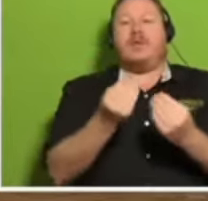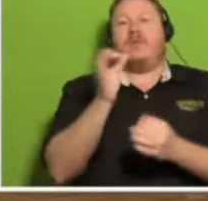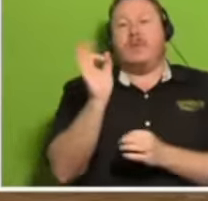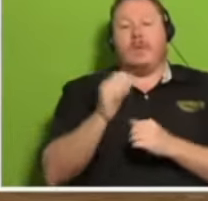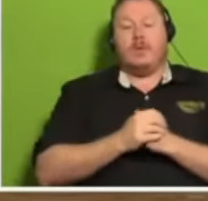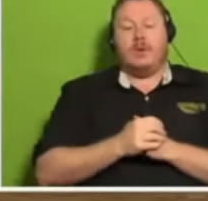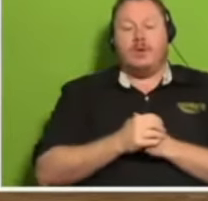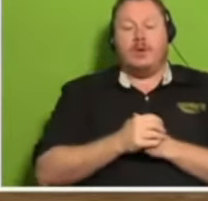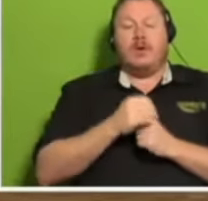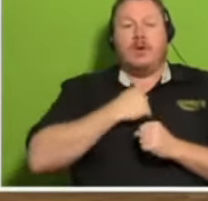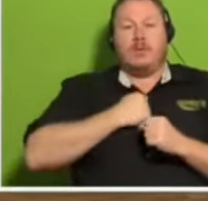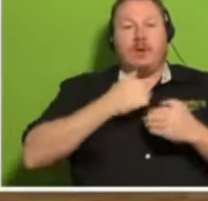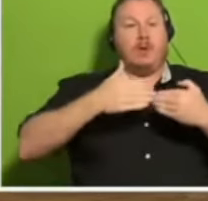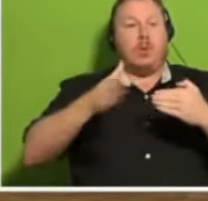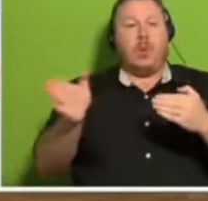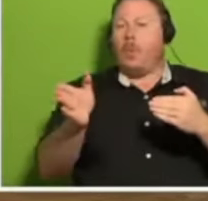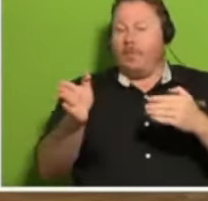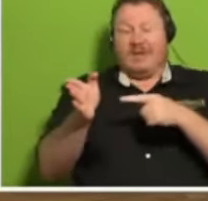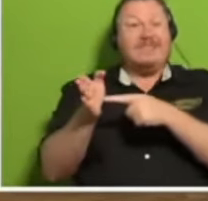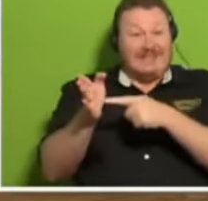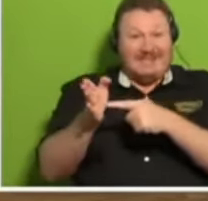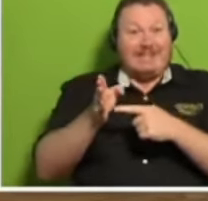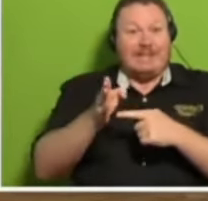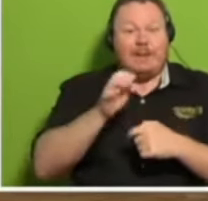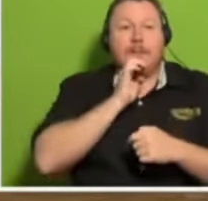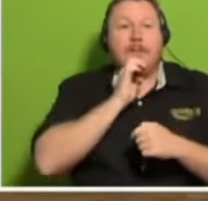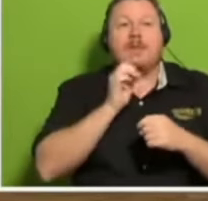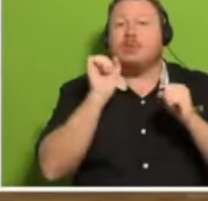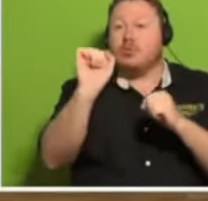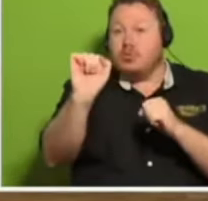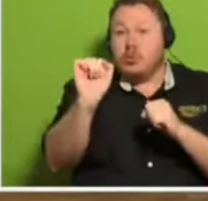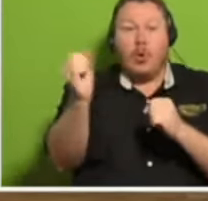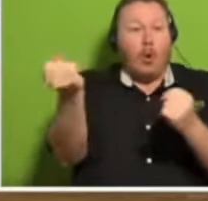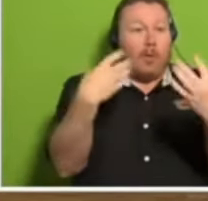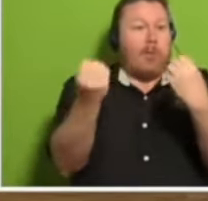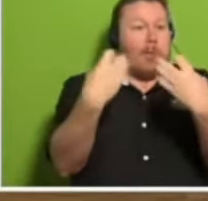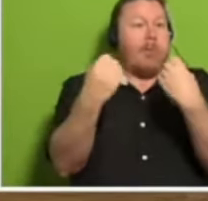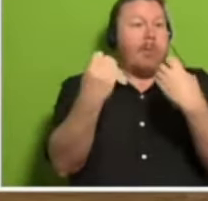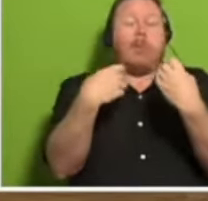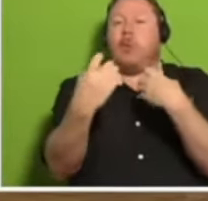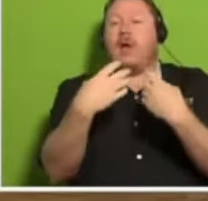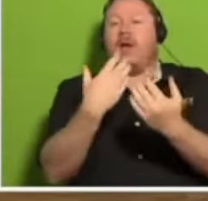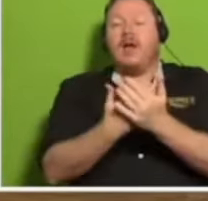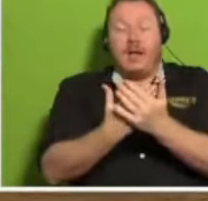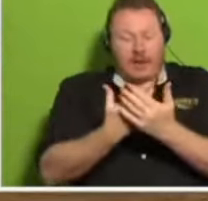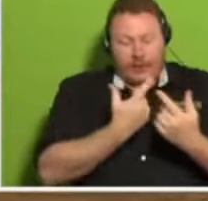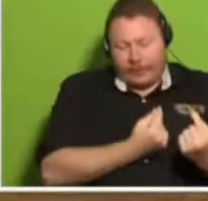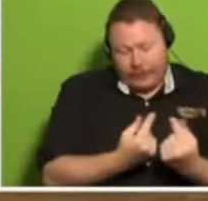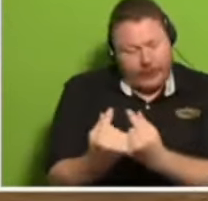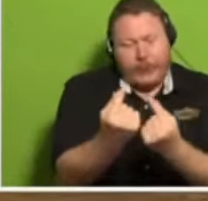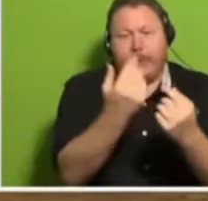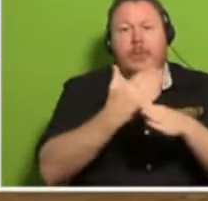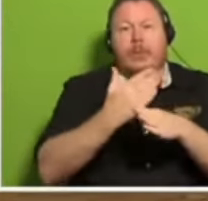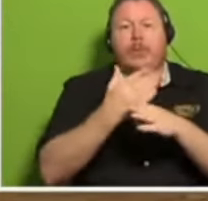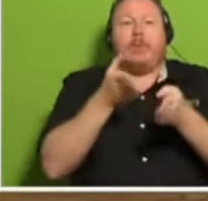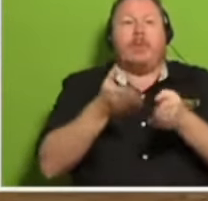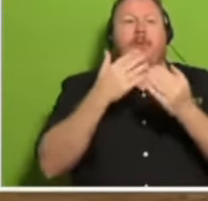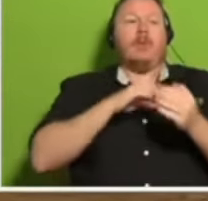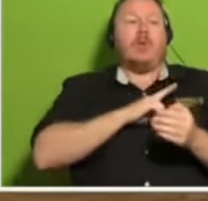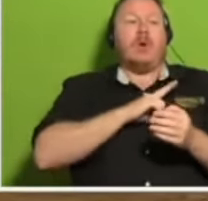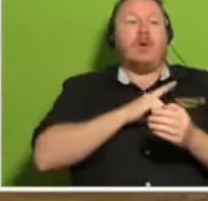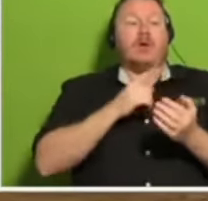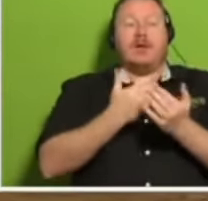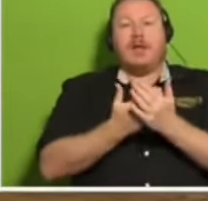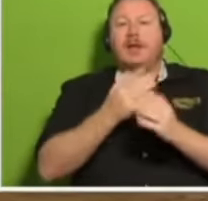will always be open to ensure that as many of your input as possible can be actioned, particularly where it can help us